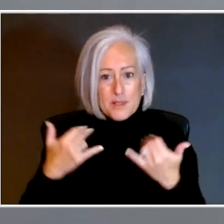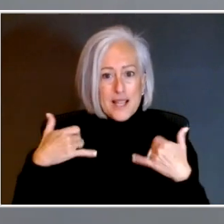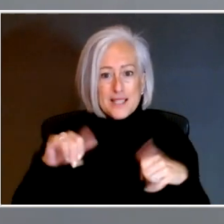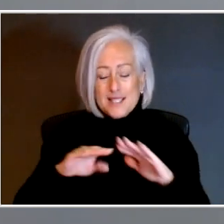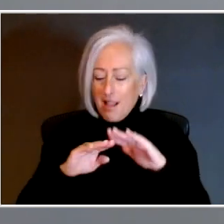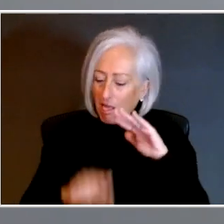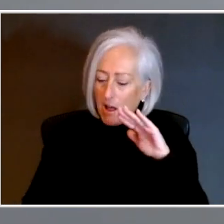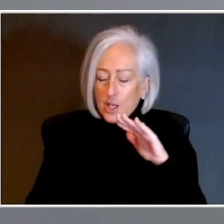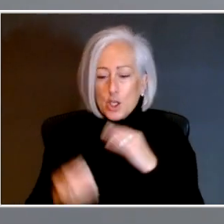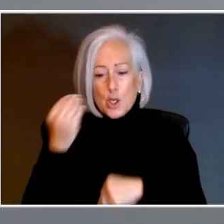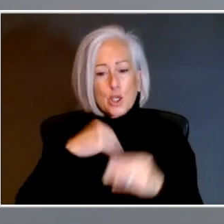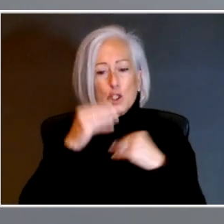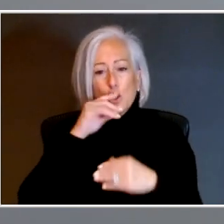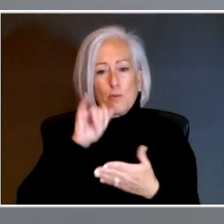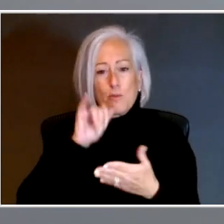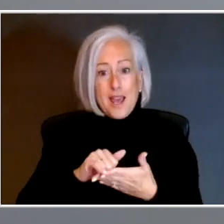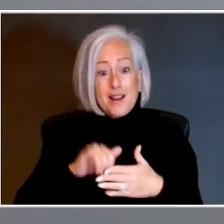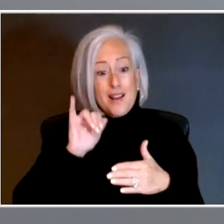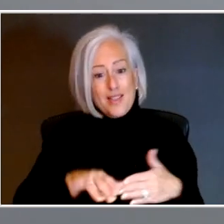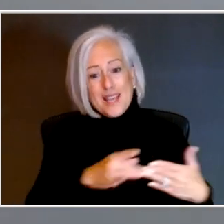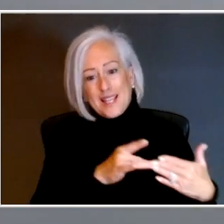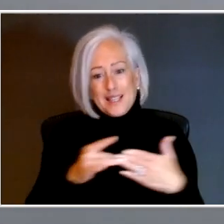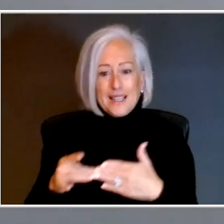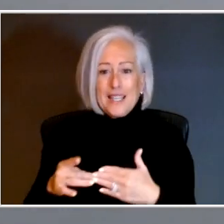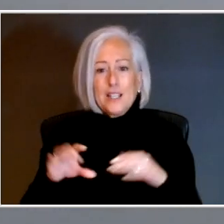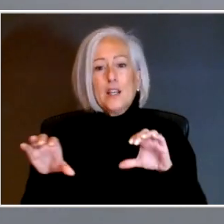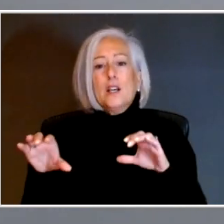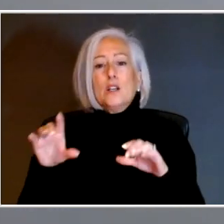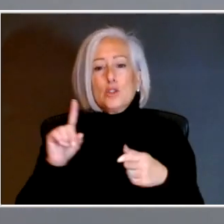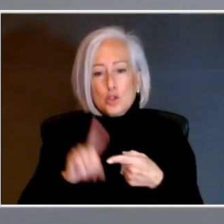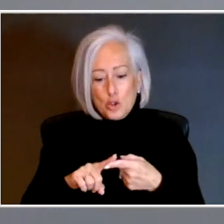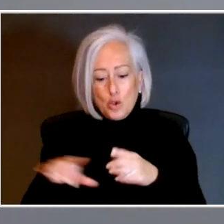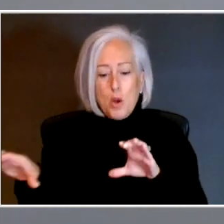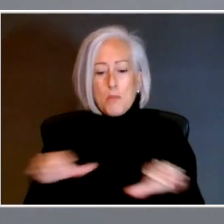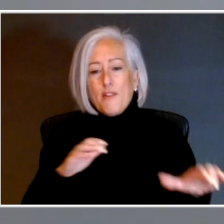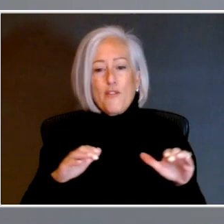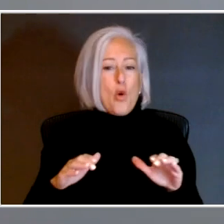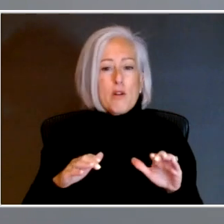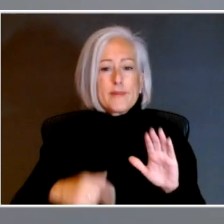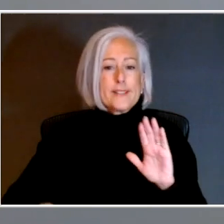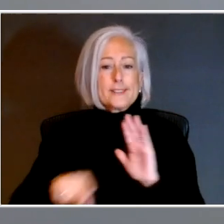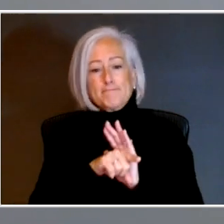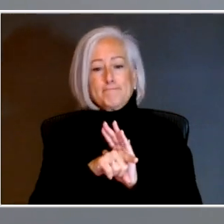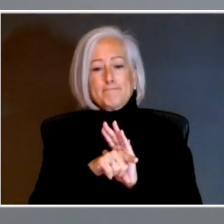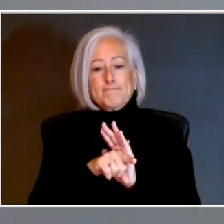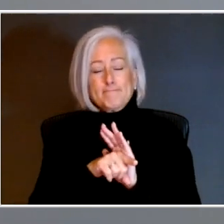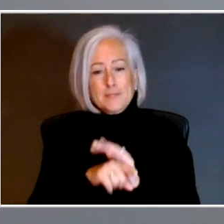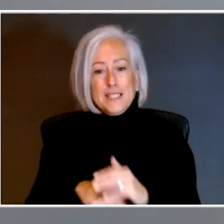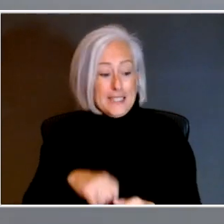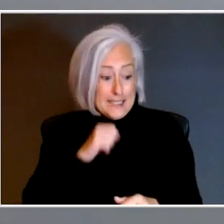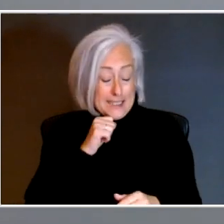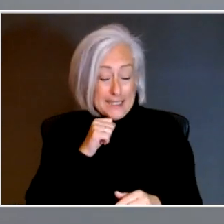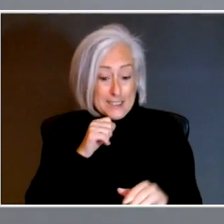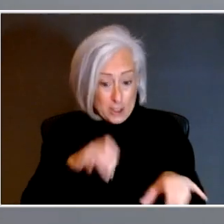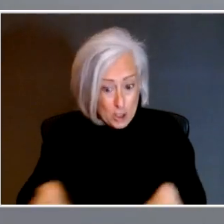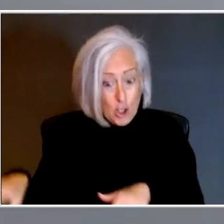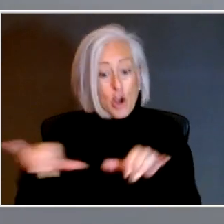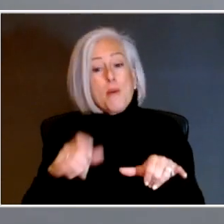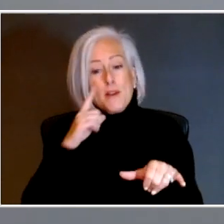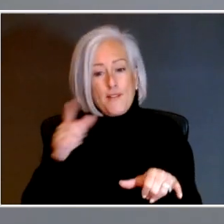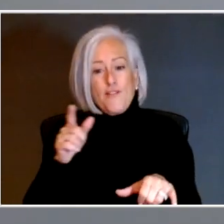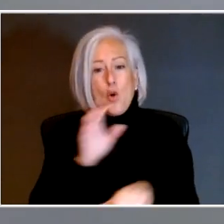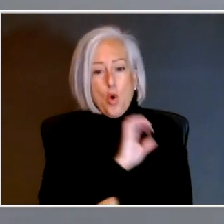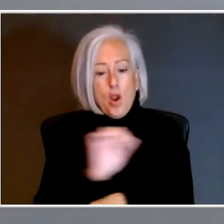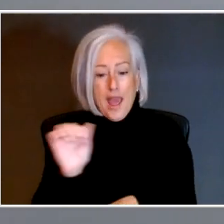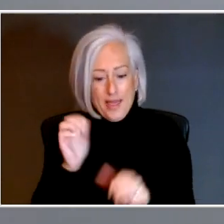them, and that can lead to overall performance deficits. It's not uncommon for some of my athletes to need up to